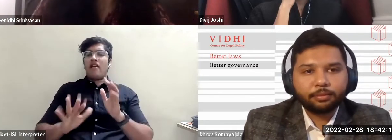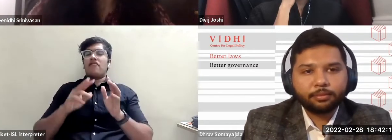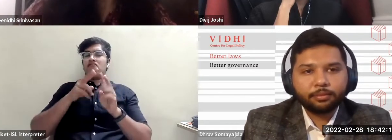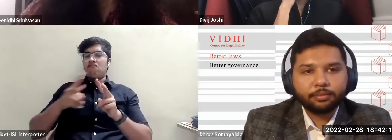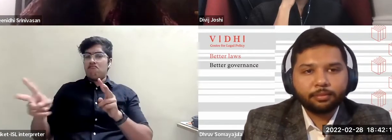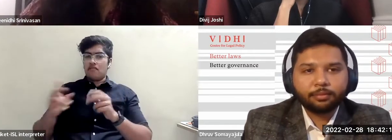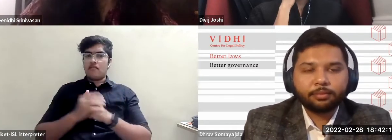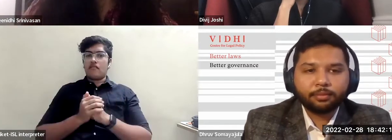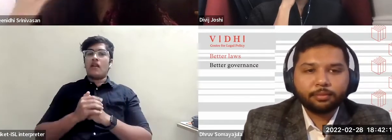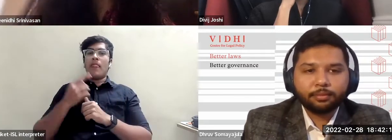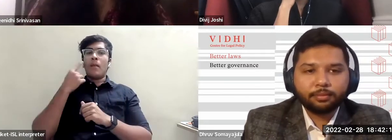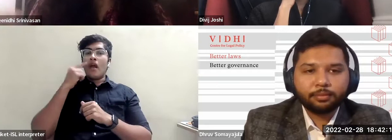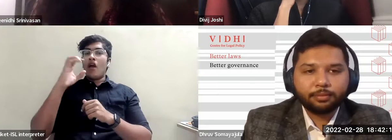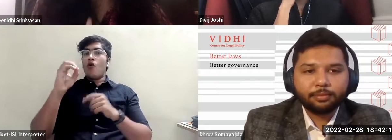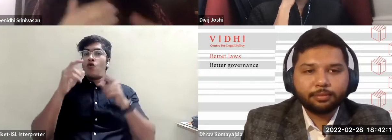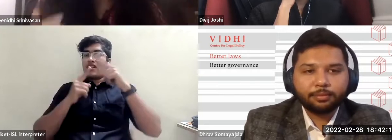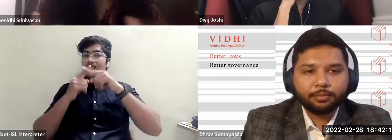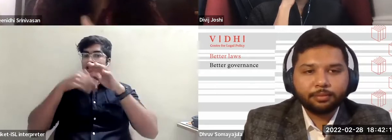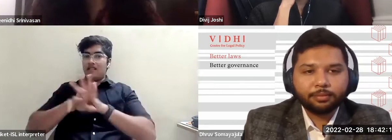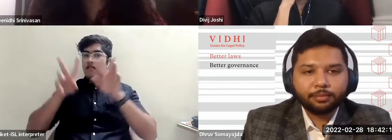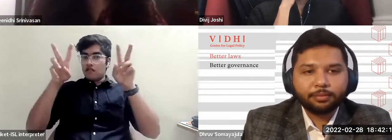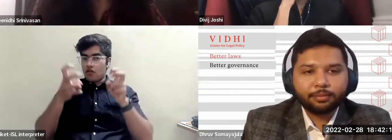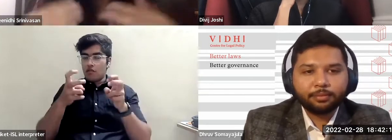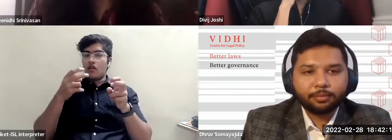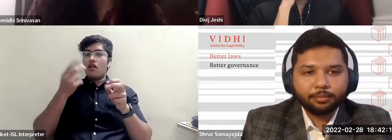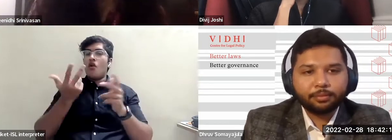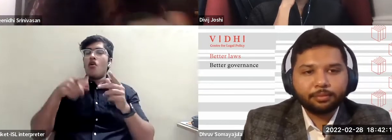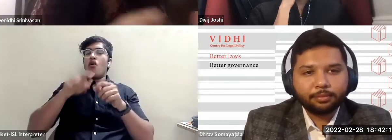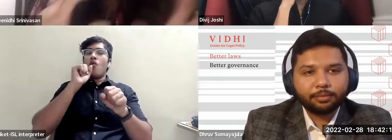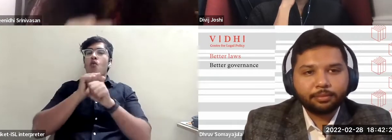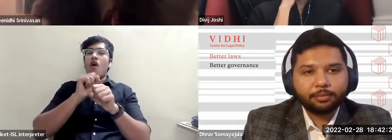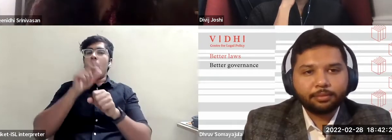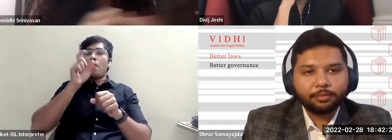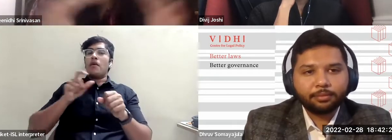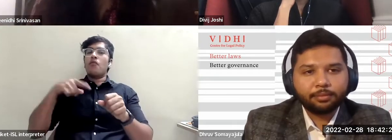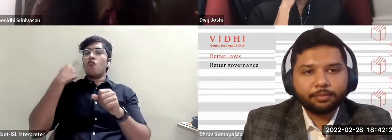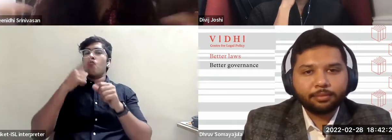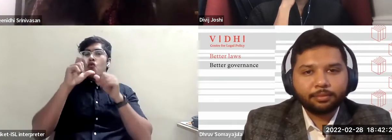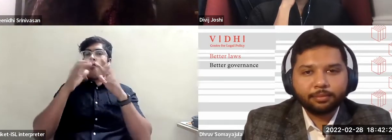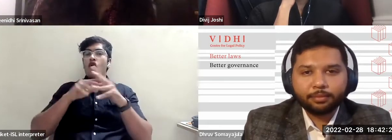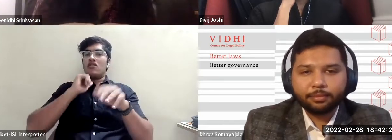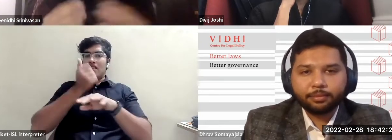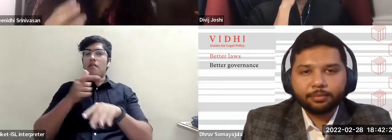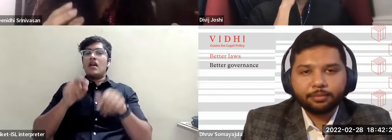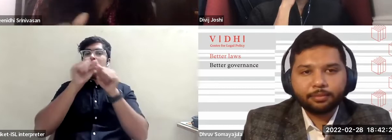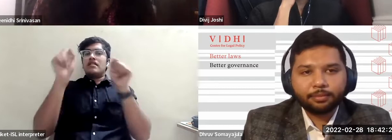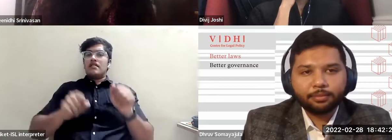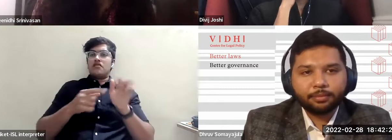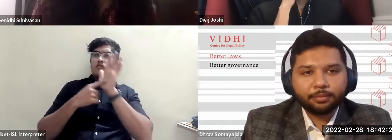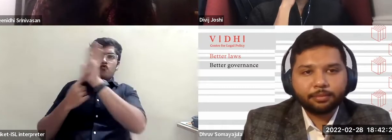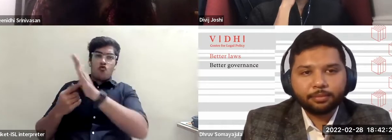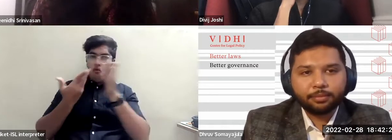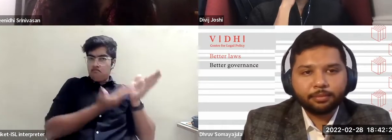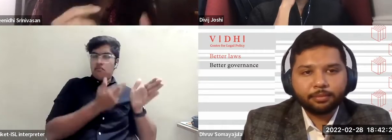IoT context, it could also be just working with the regulator in helping them understand what the system looks like. In a lot of sort of